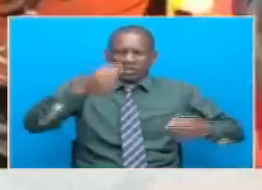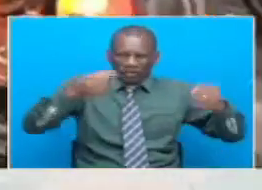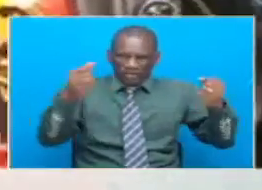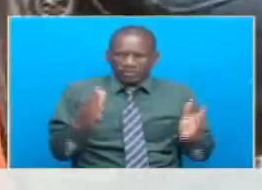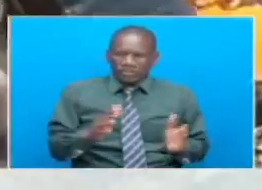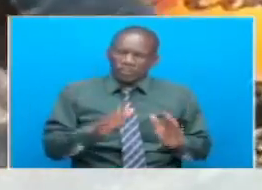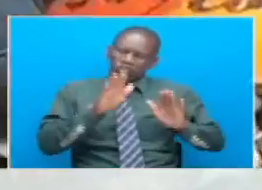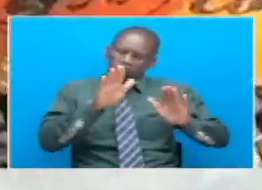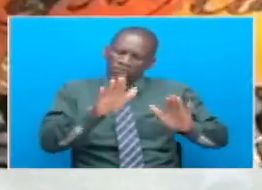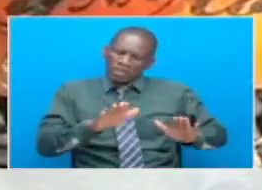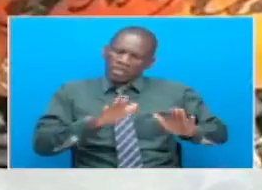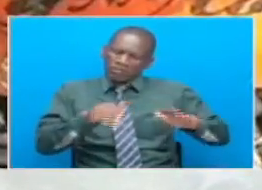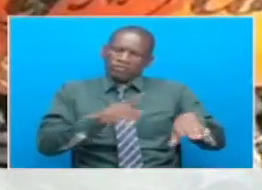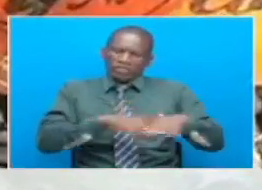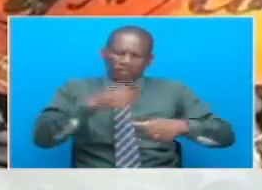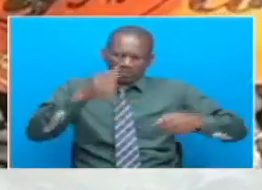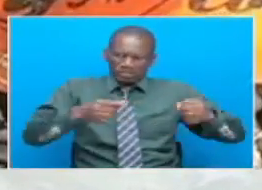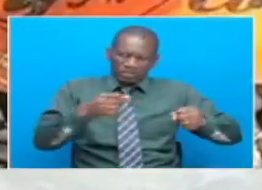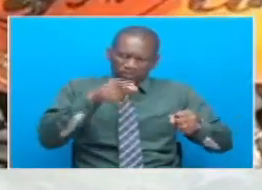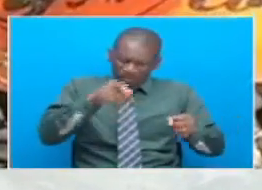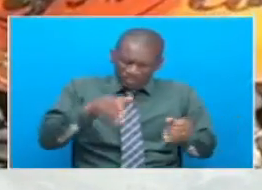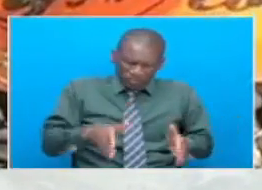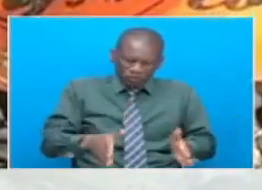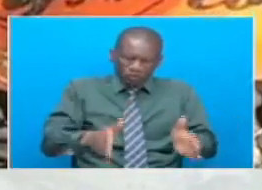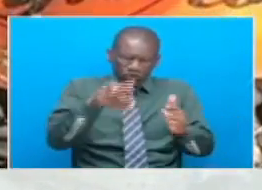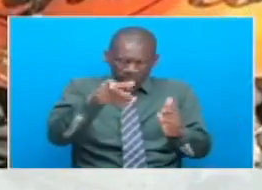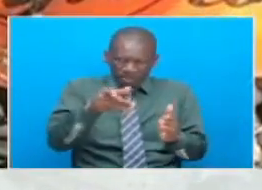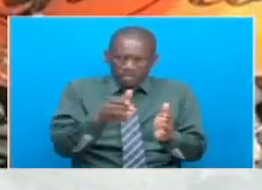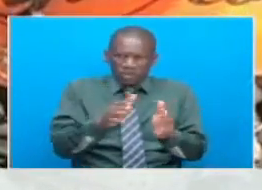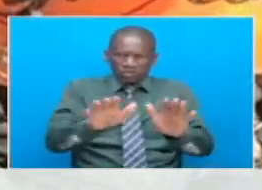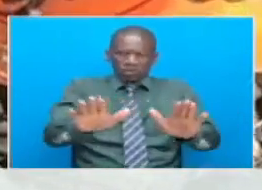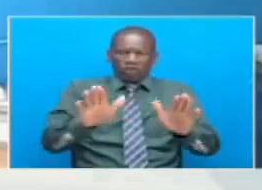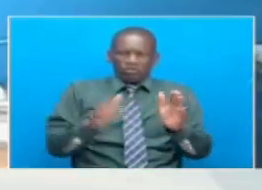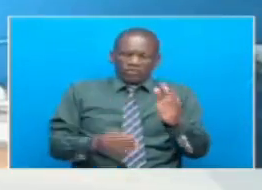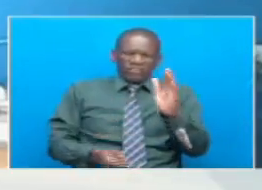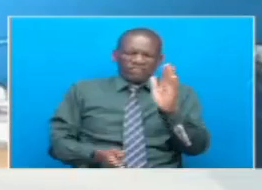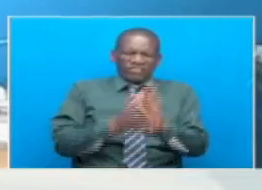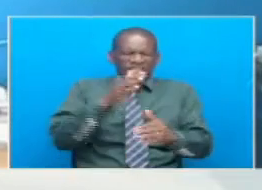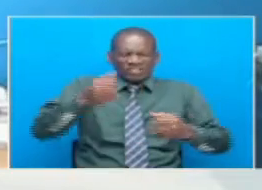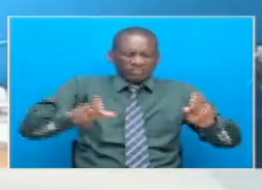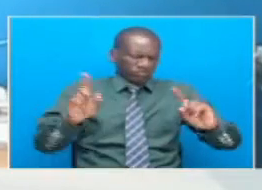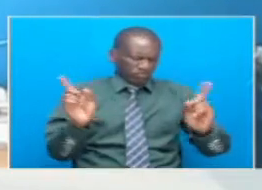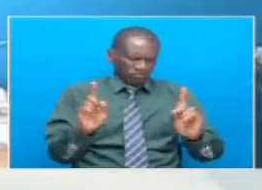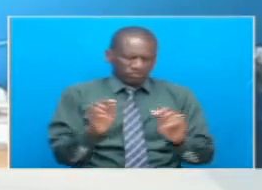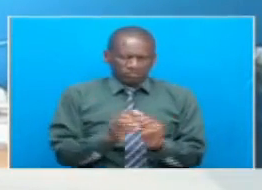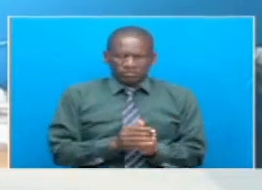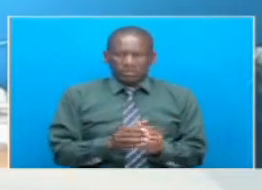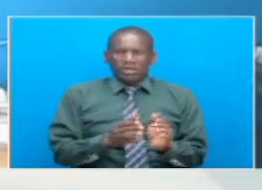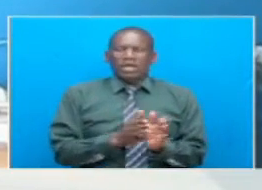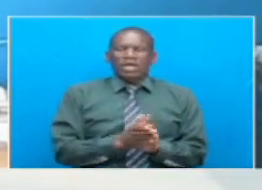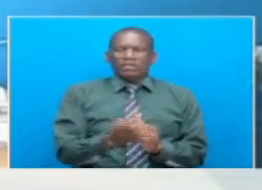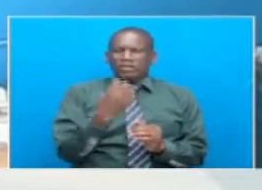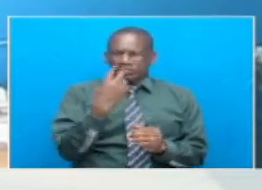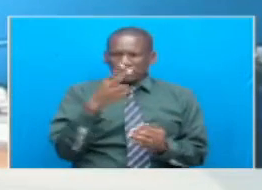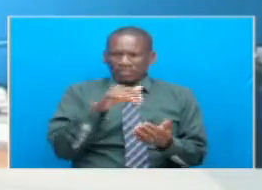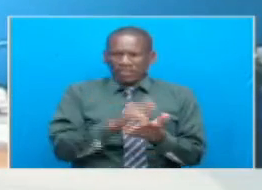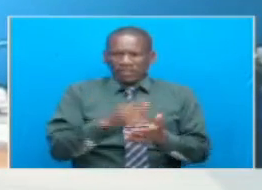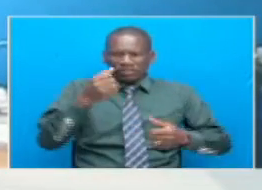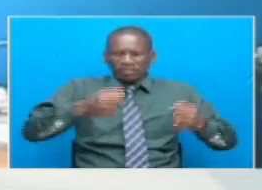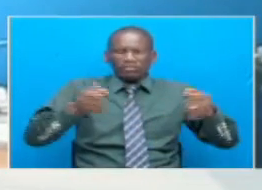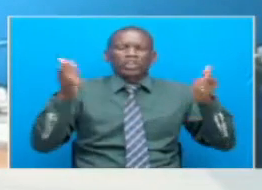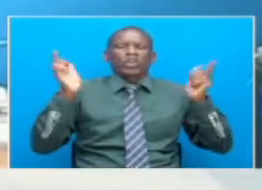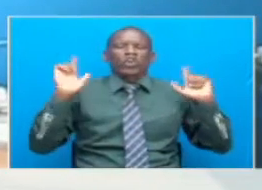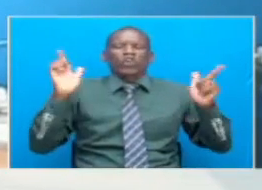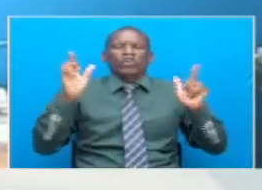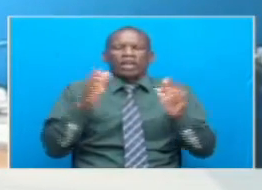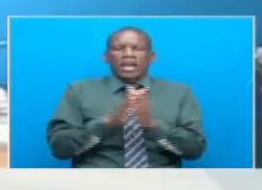to be careful while driving along the stretch and avoid speeding. Na inaonekana ile gari ya trailer na